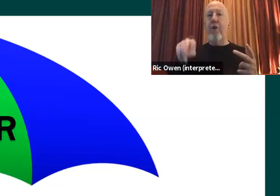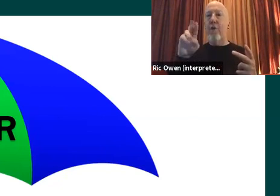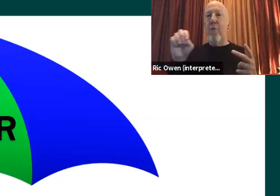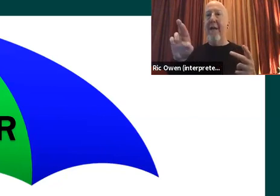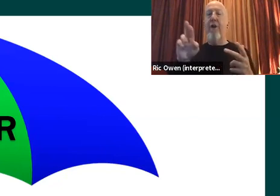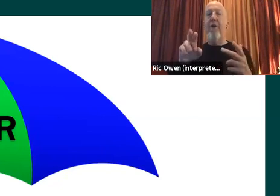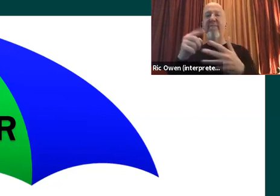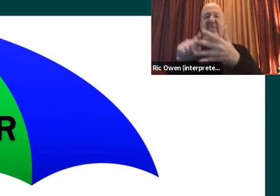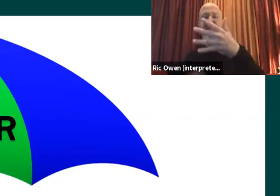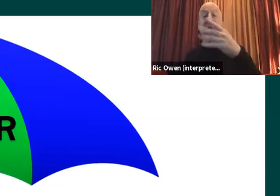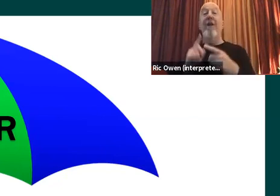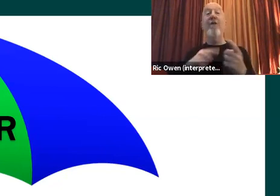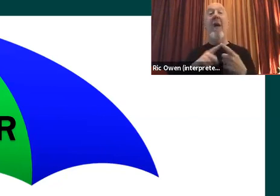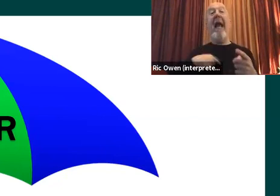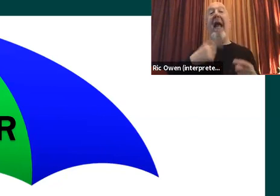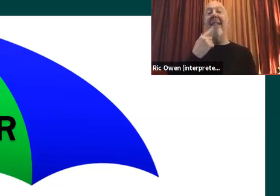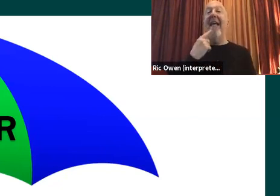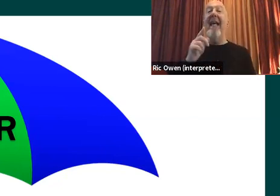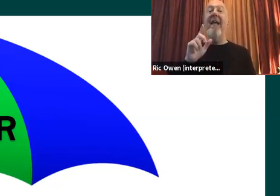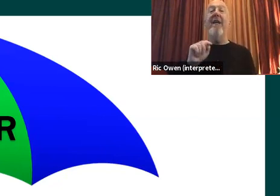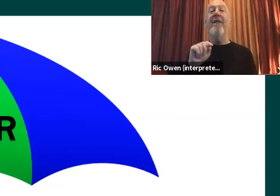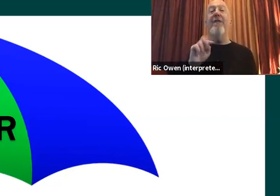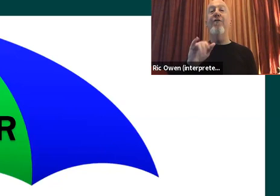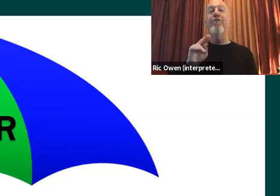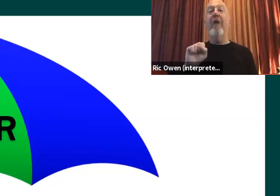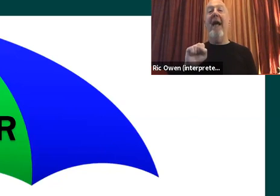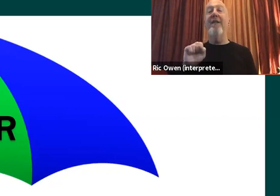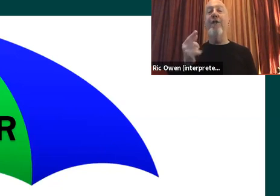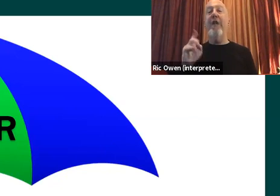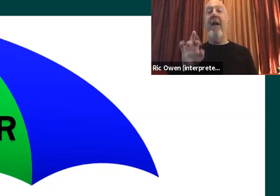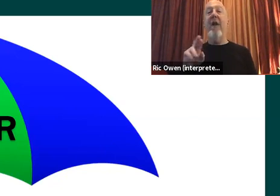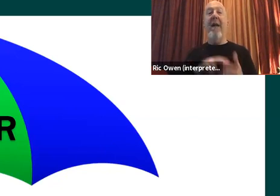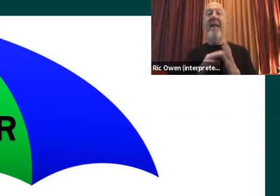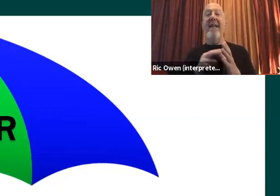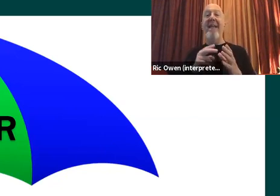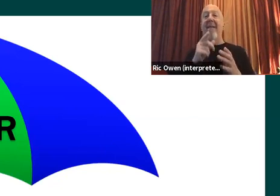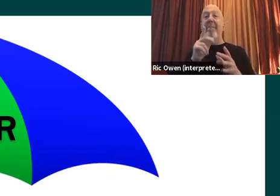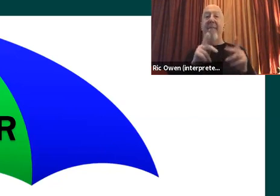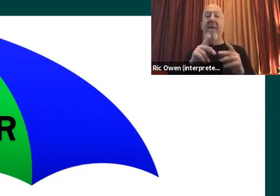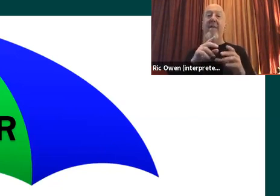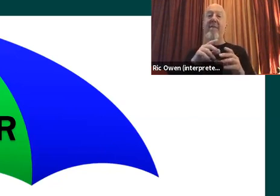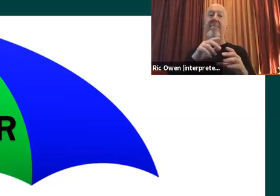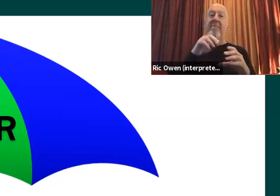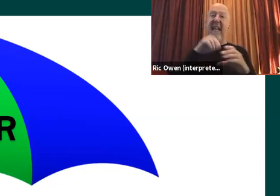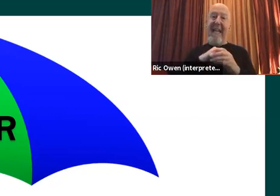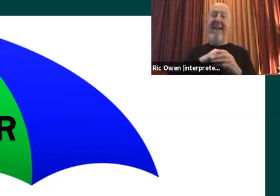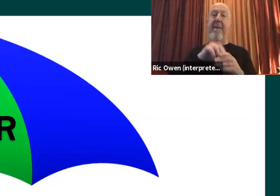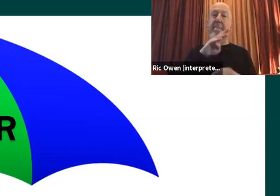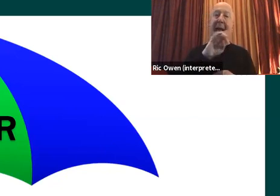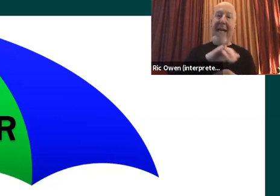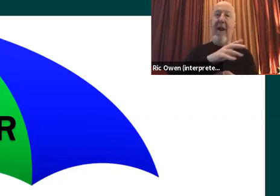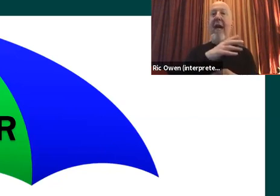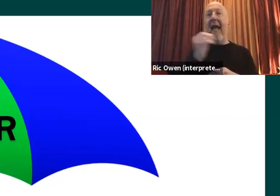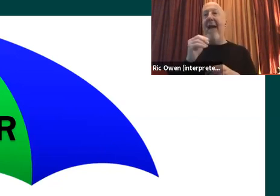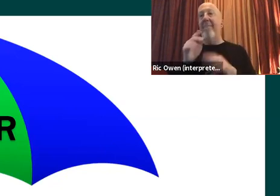transgender, I'm referring to people both within a binary and outside of a binary under this trans umbrella and of